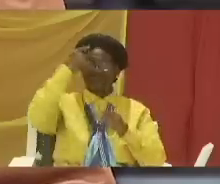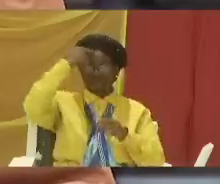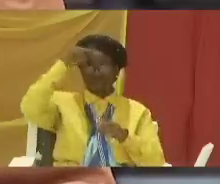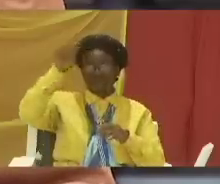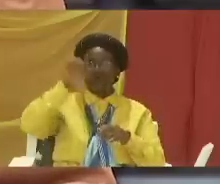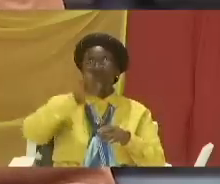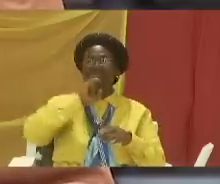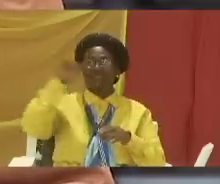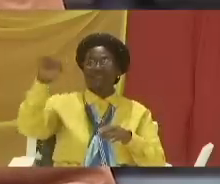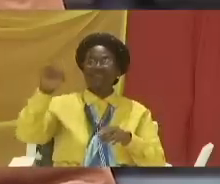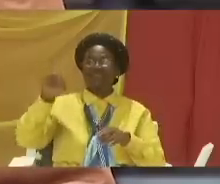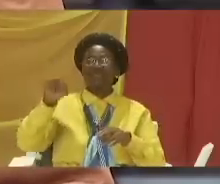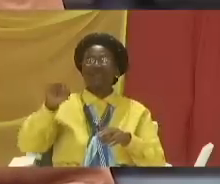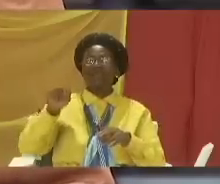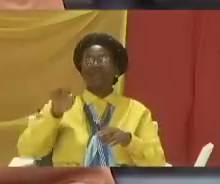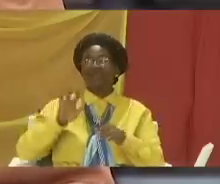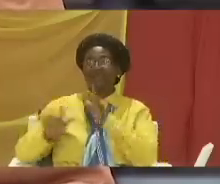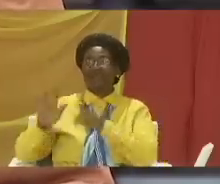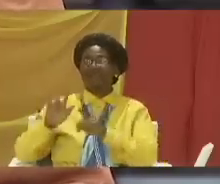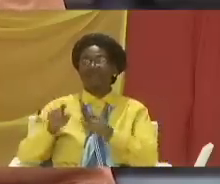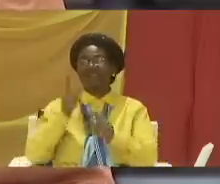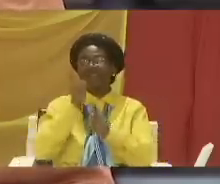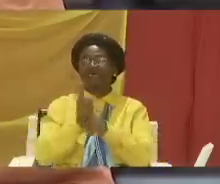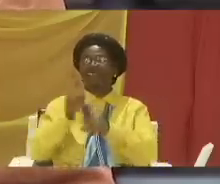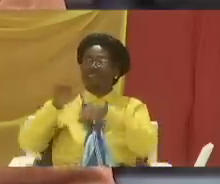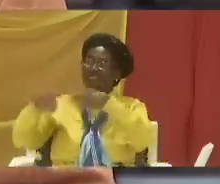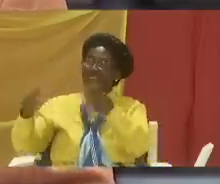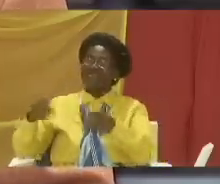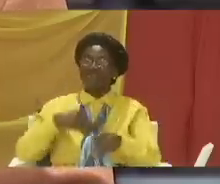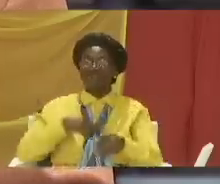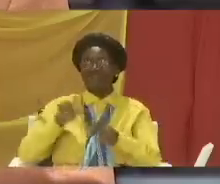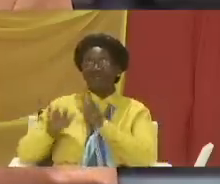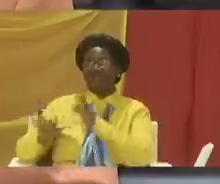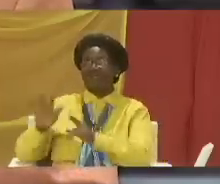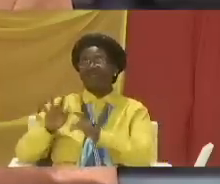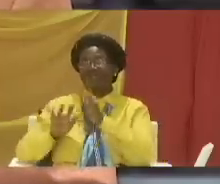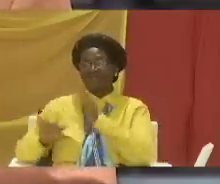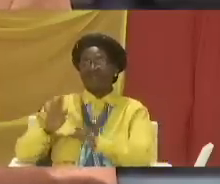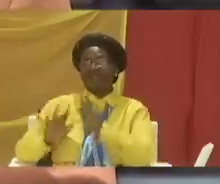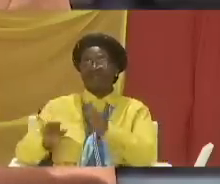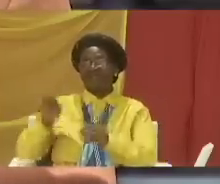Just give me mercy, mercy, mercy, oh Lord.